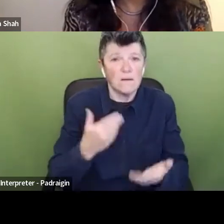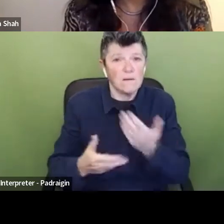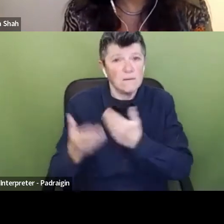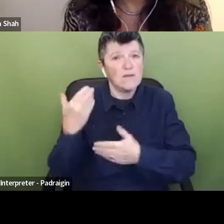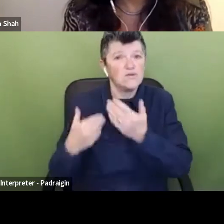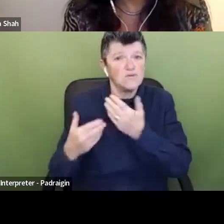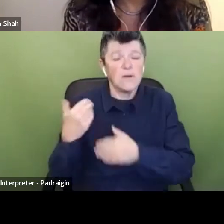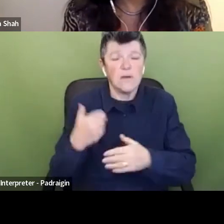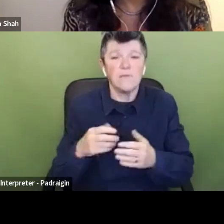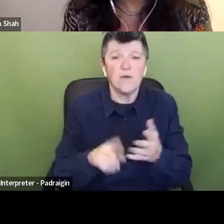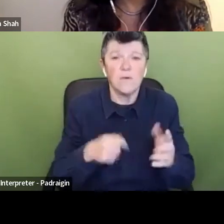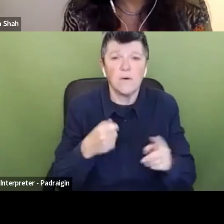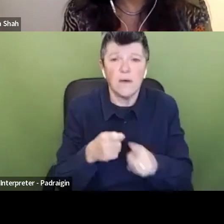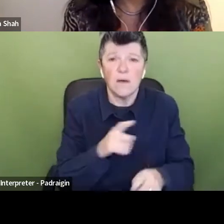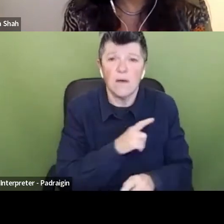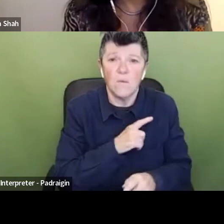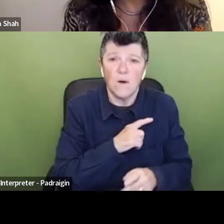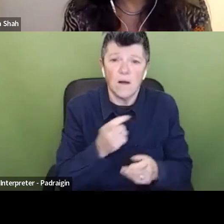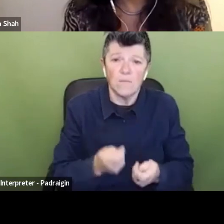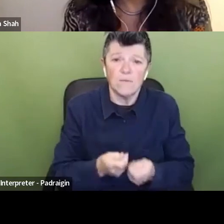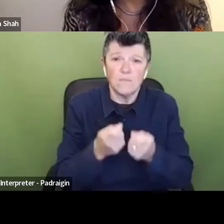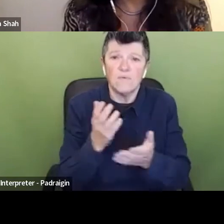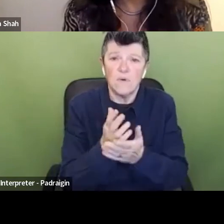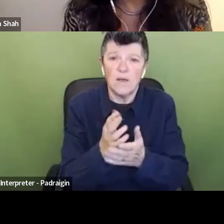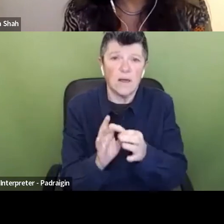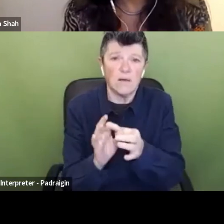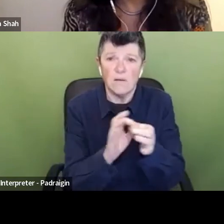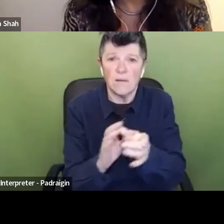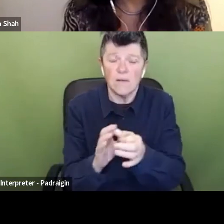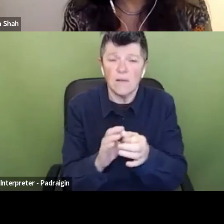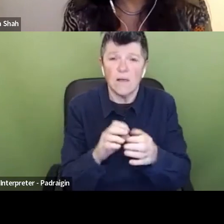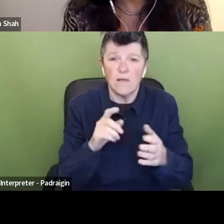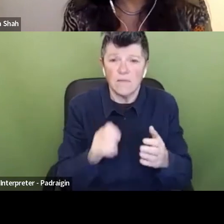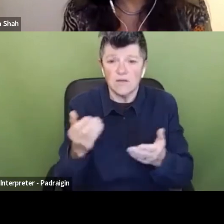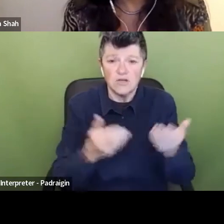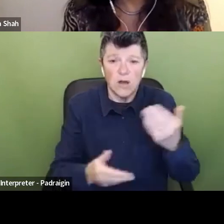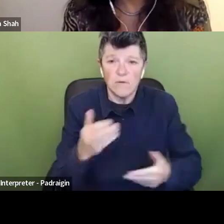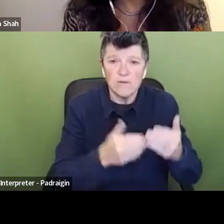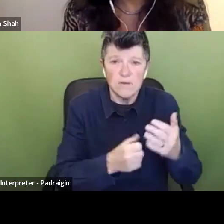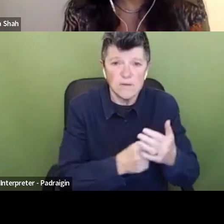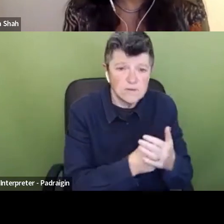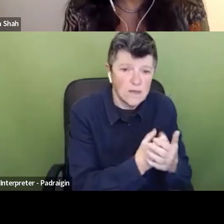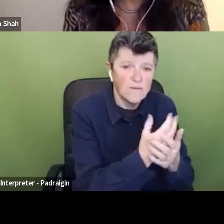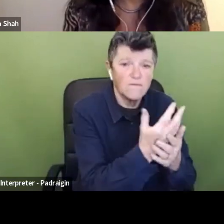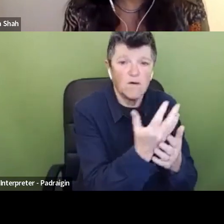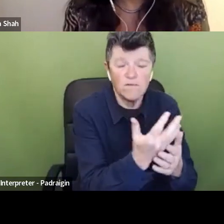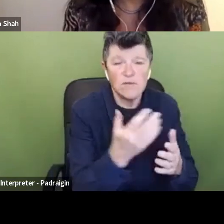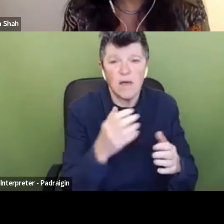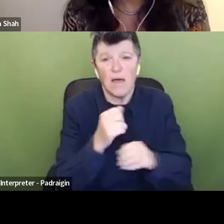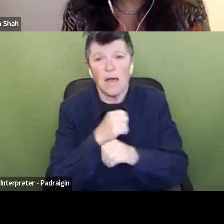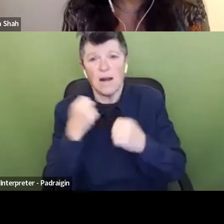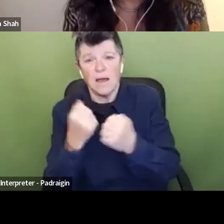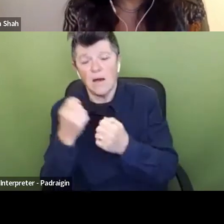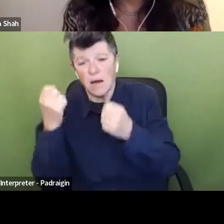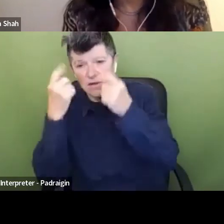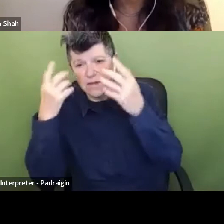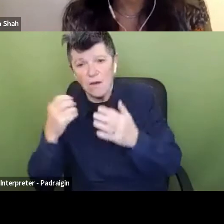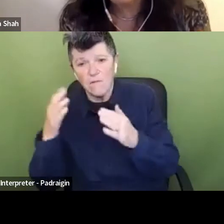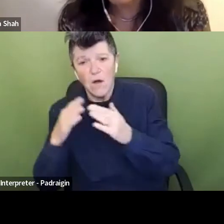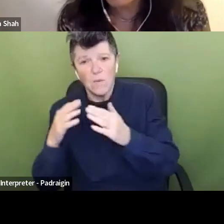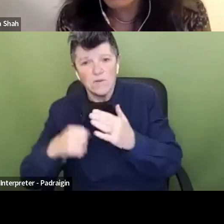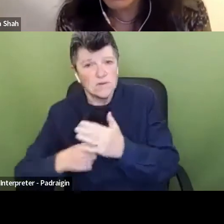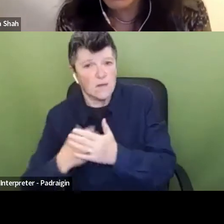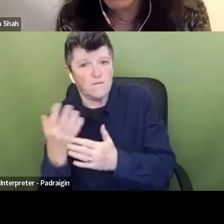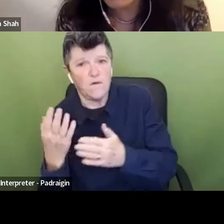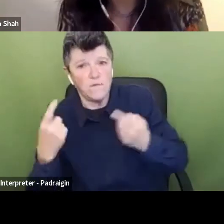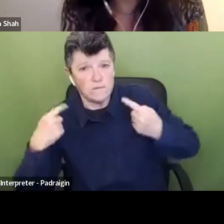is because I think we should see the two as conjoined, the evolution of the charities and our ideas of homelessness. To put it a little bit